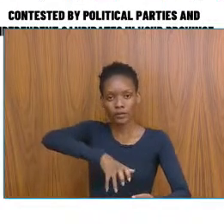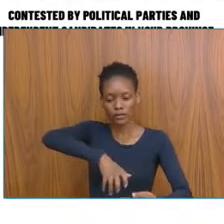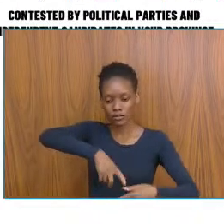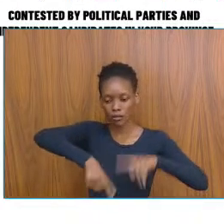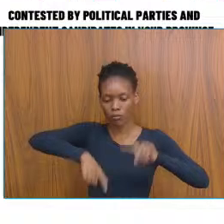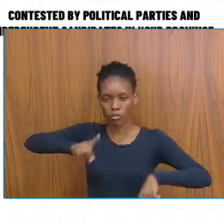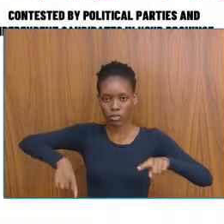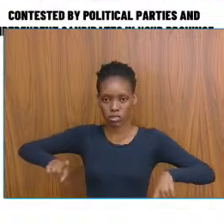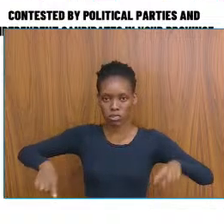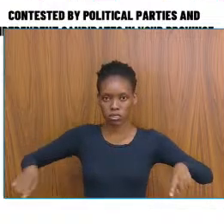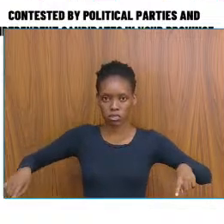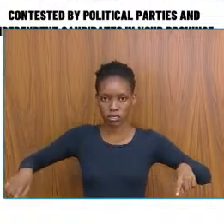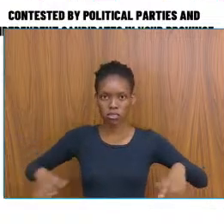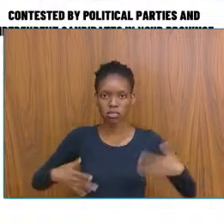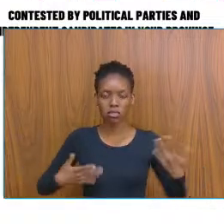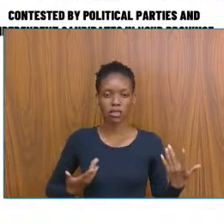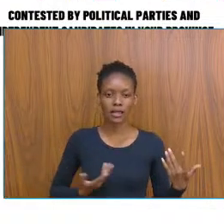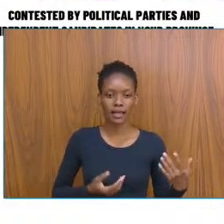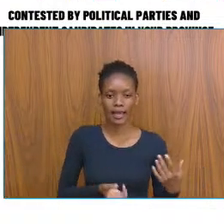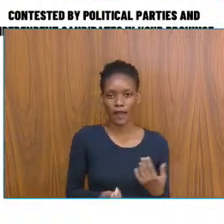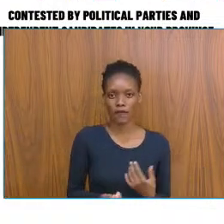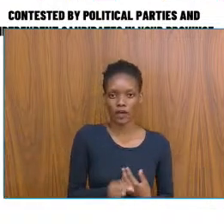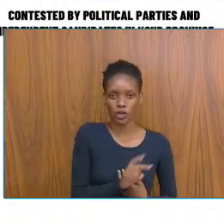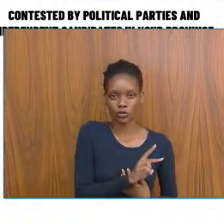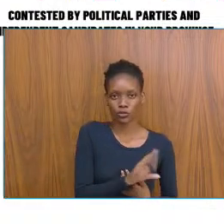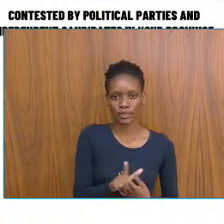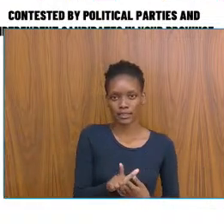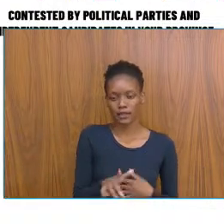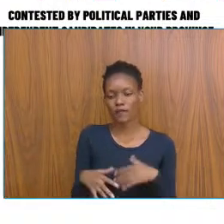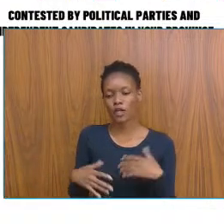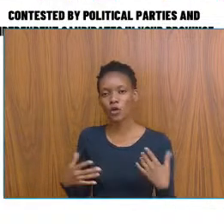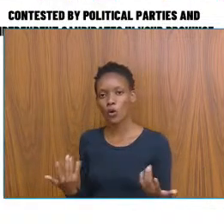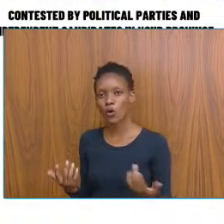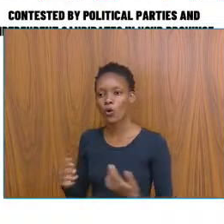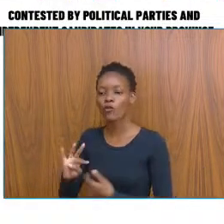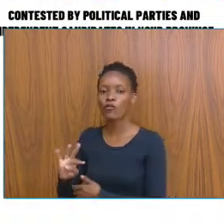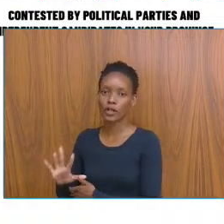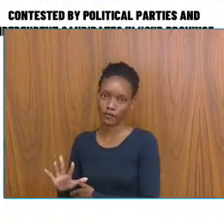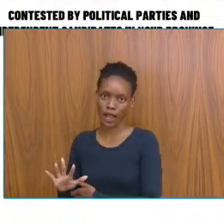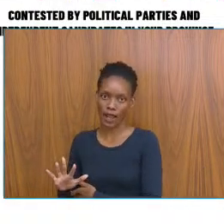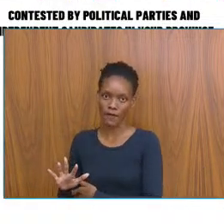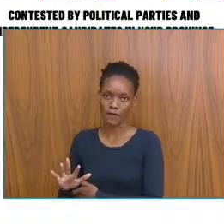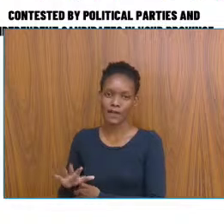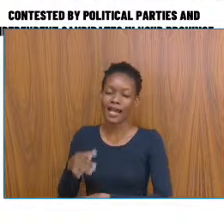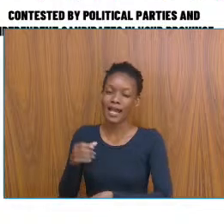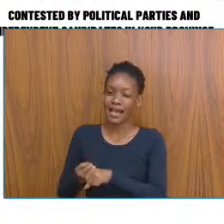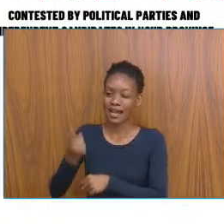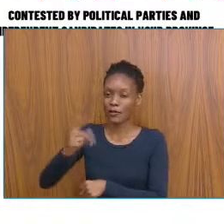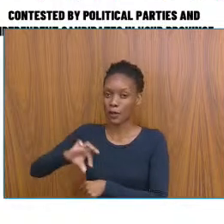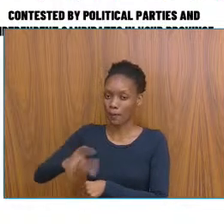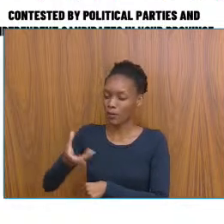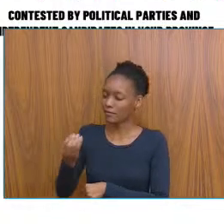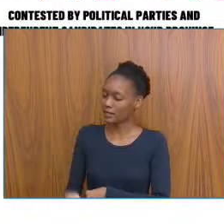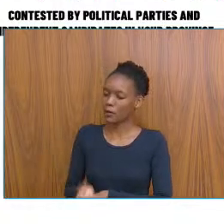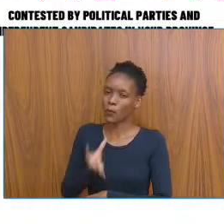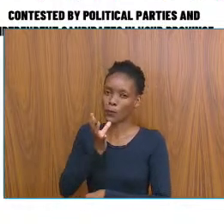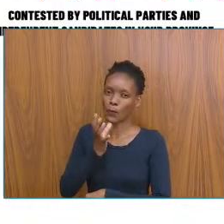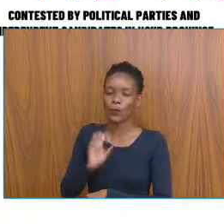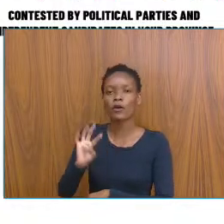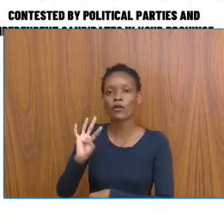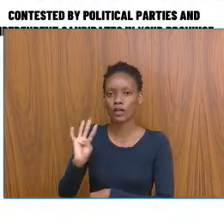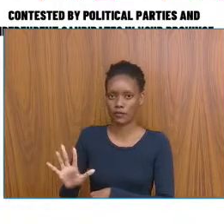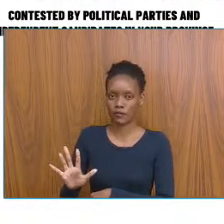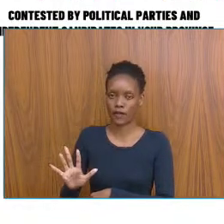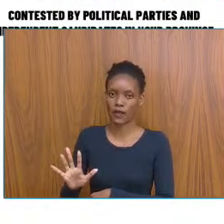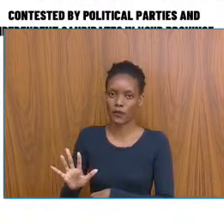range between 27 and 45, with Gauteng having the most contestants at